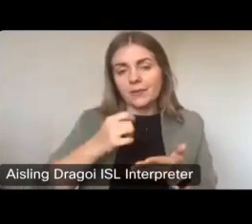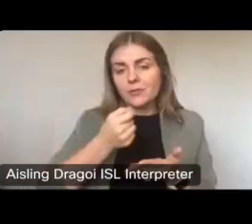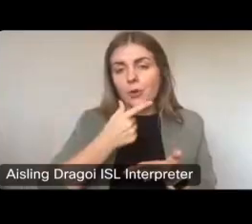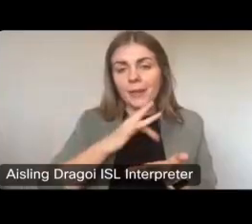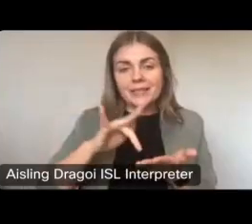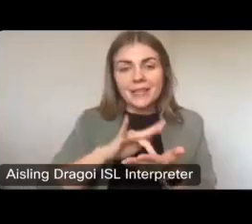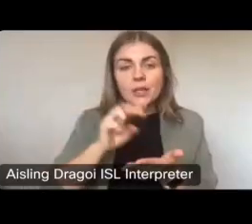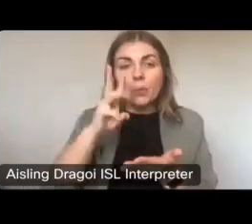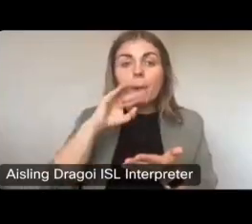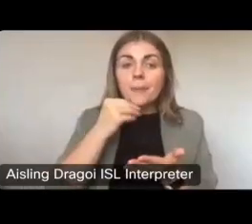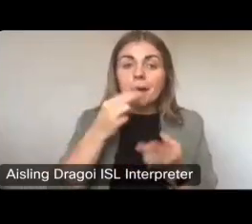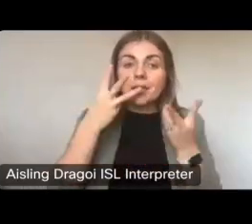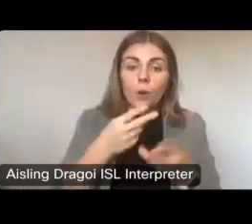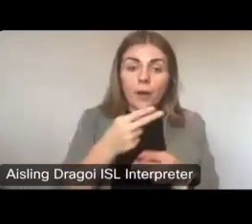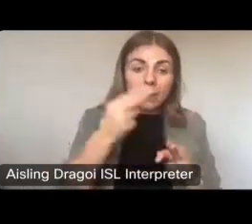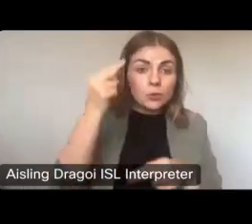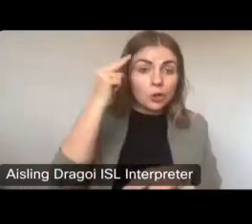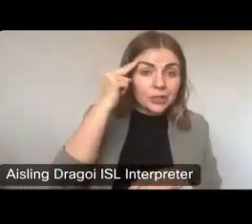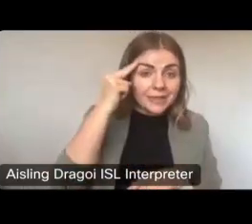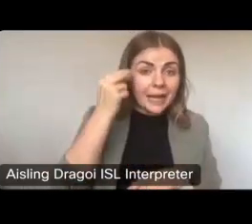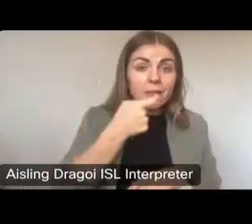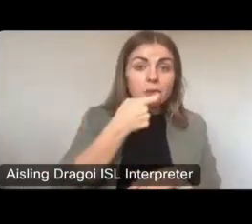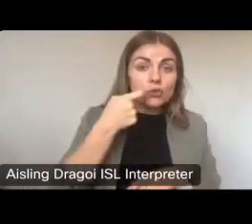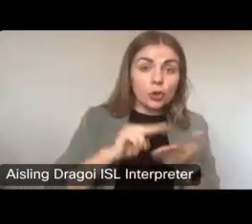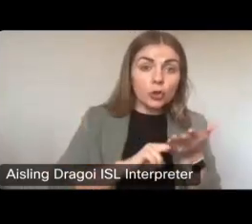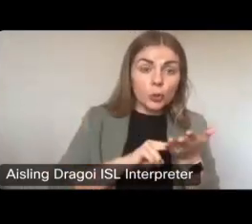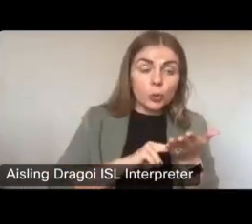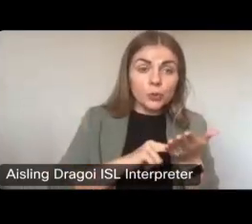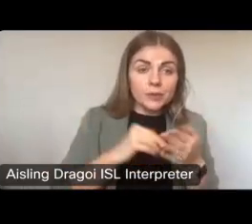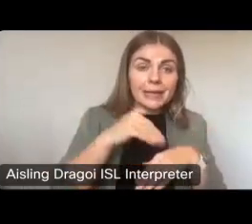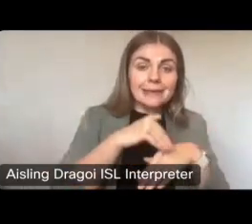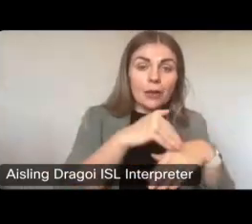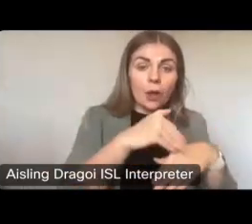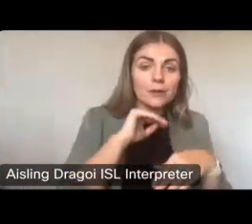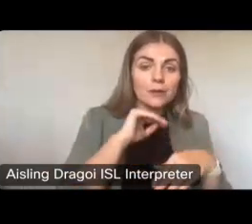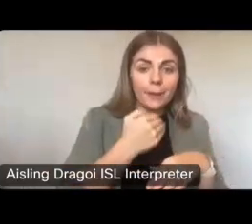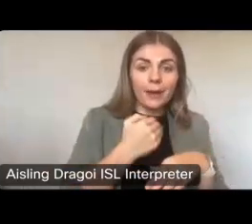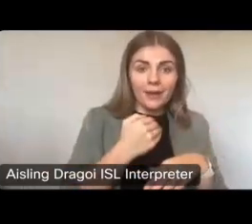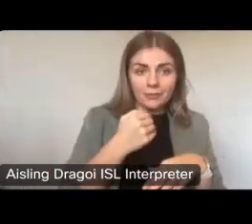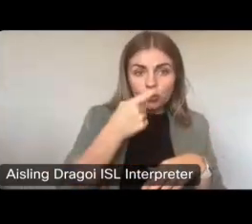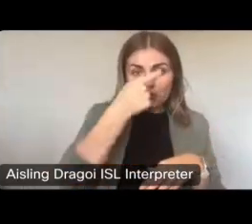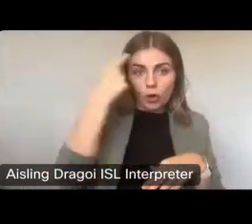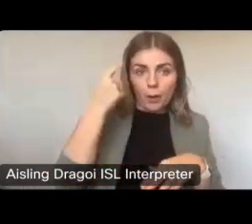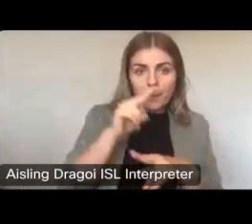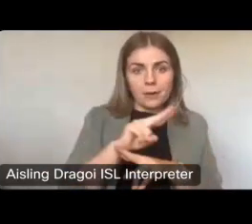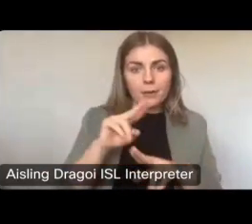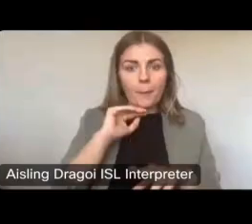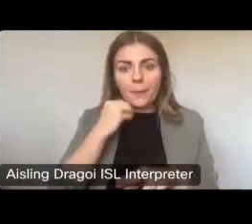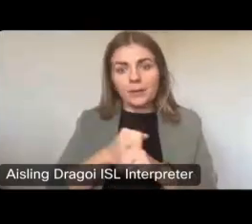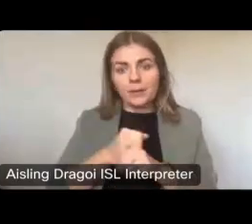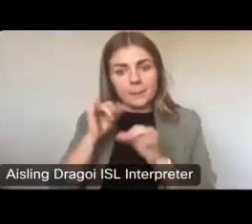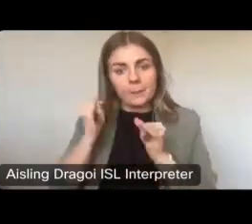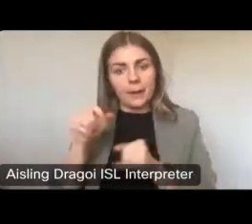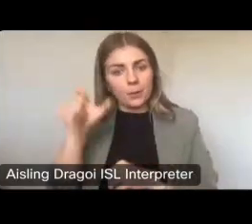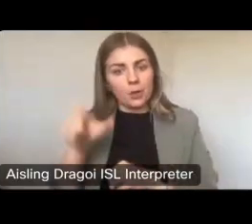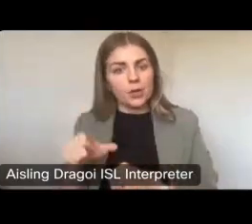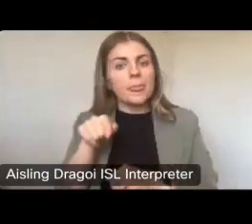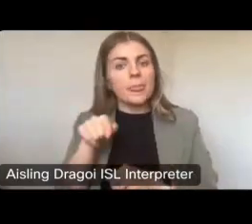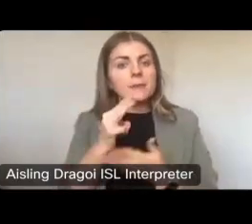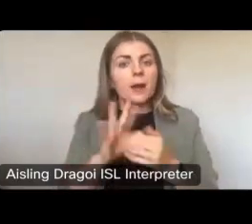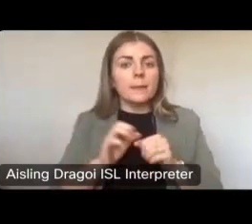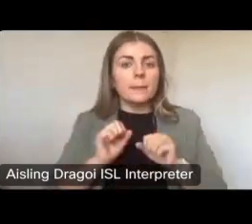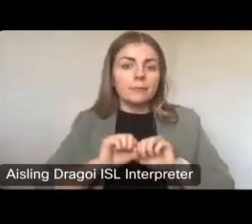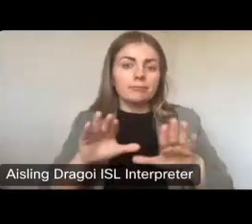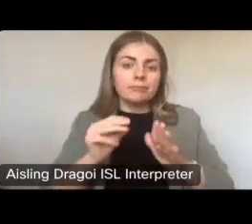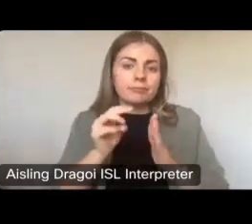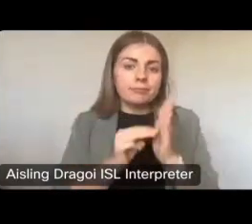and not by badness. I want to change that narrative. So that's part of our policy as the North Inner City Drugs Task Force. So yeah, trauma-informed training, lots of